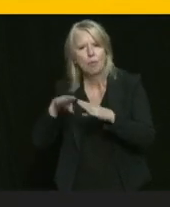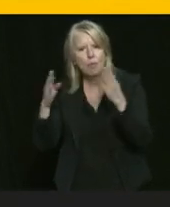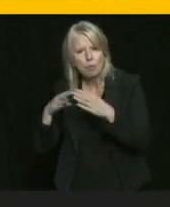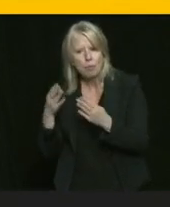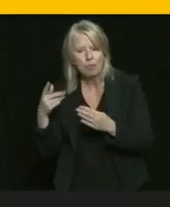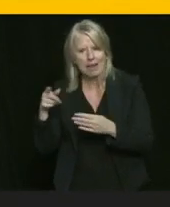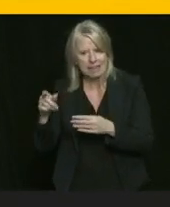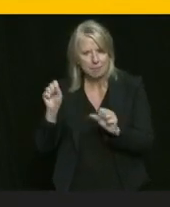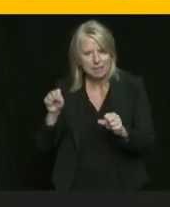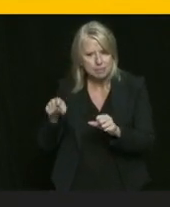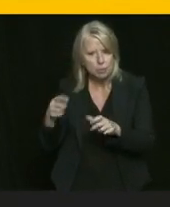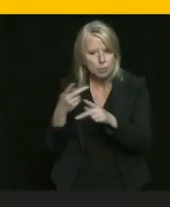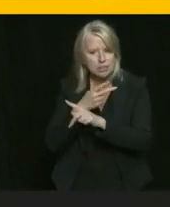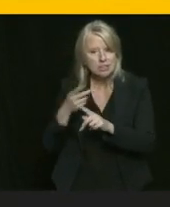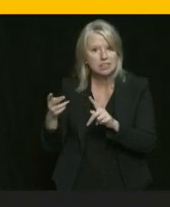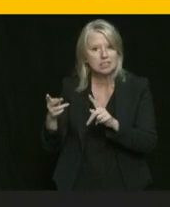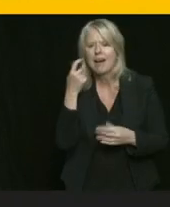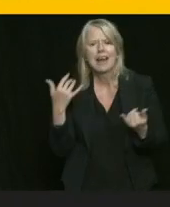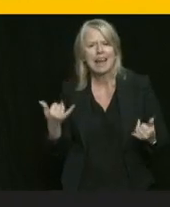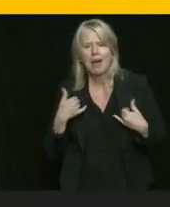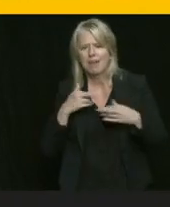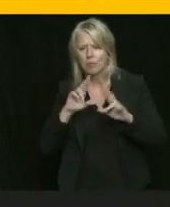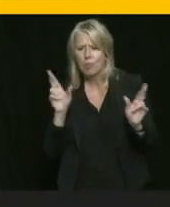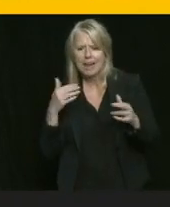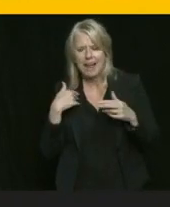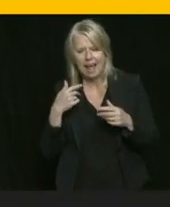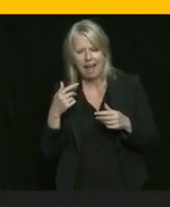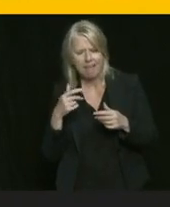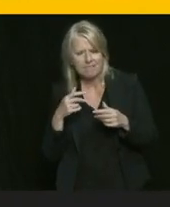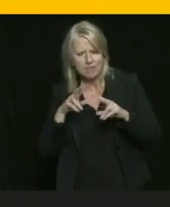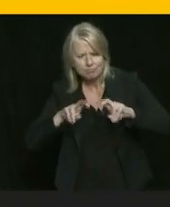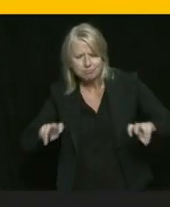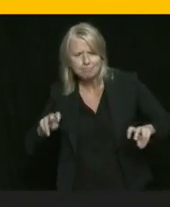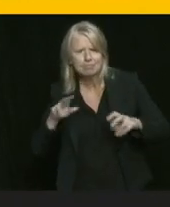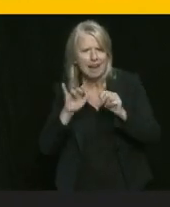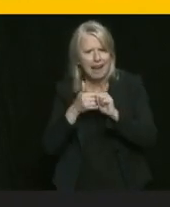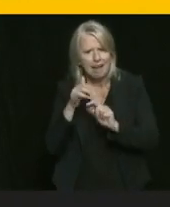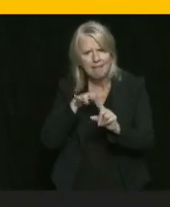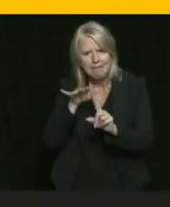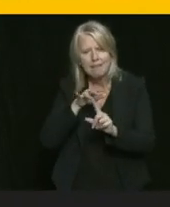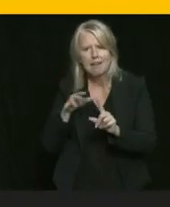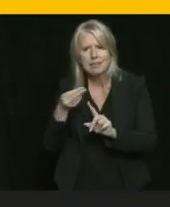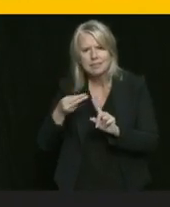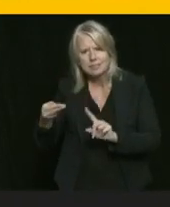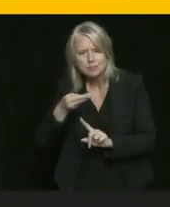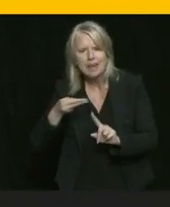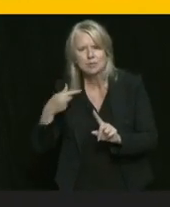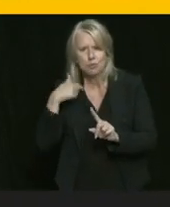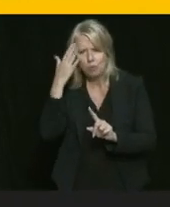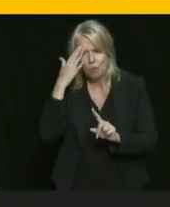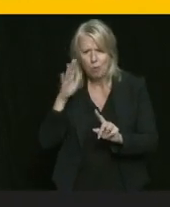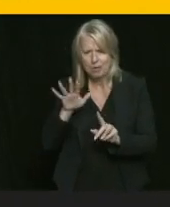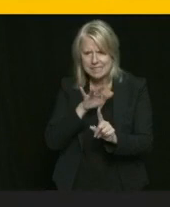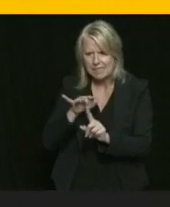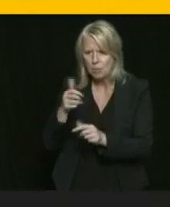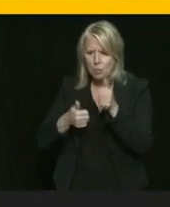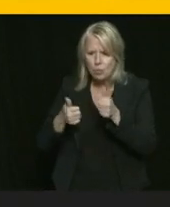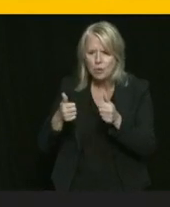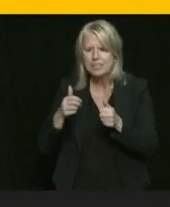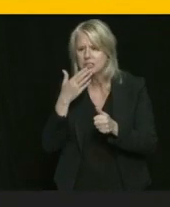at risk for outbreak. Fine. We know which institutions and businesses are